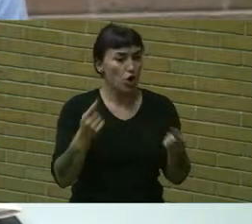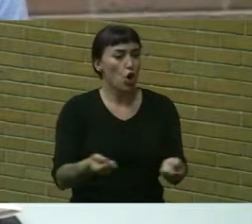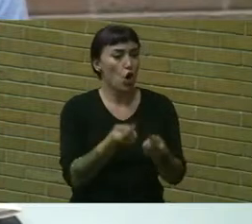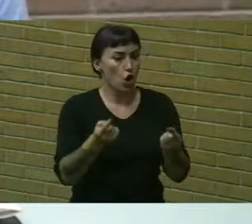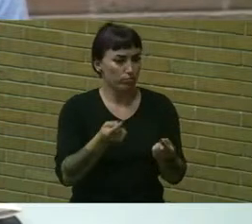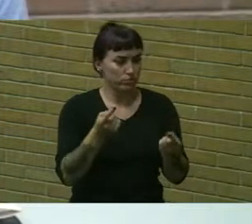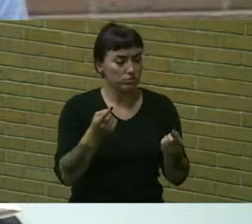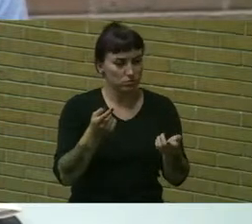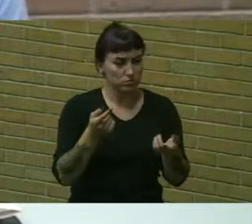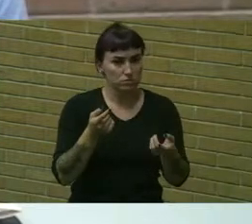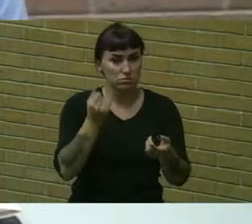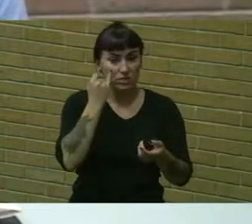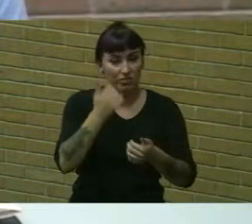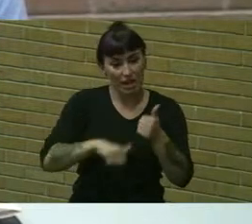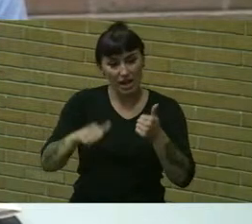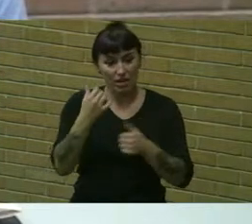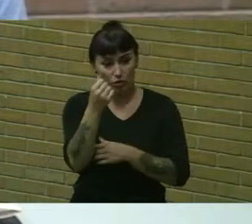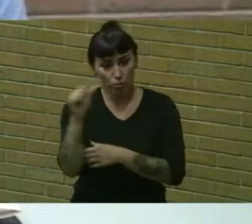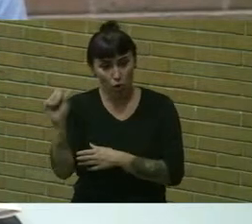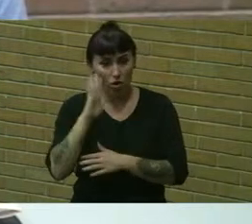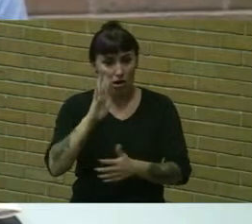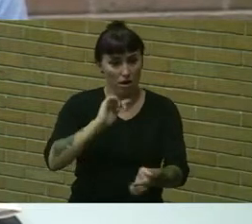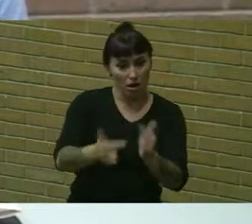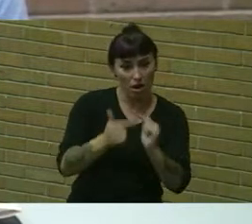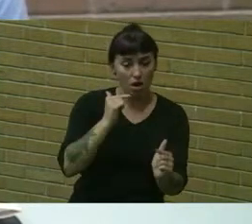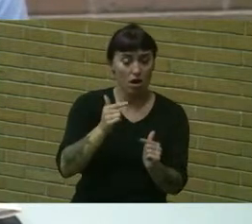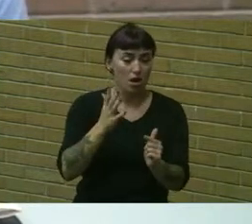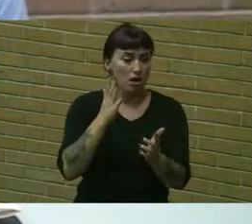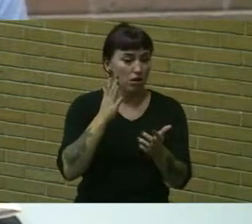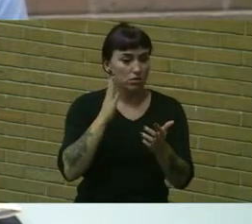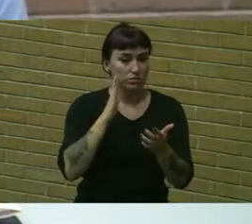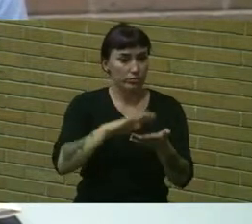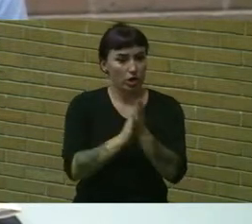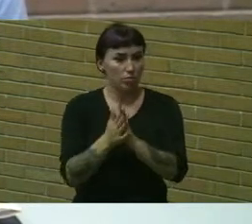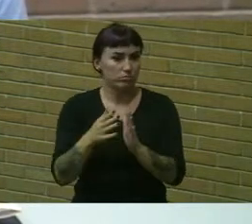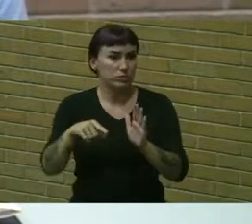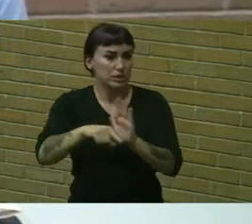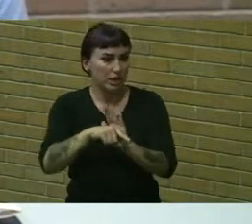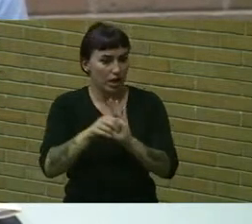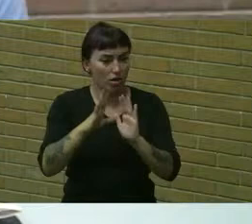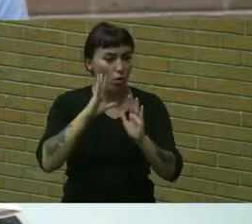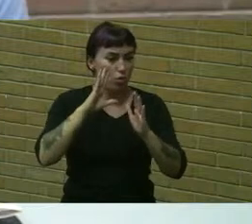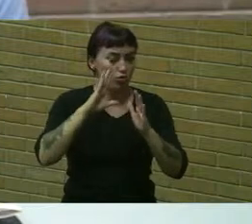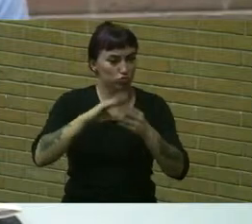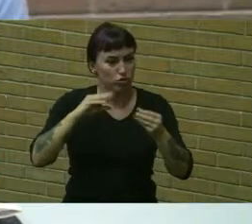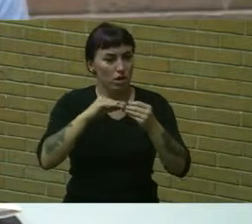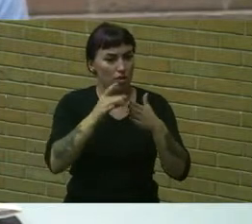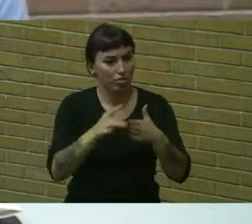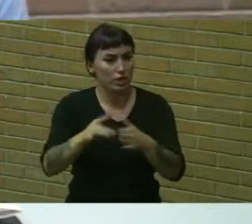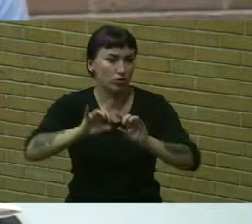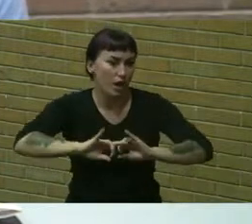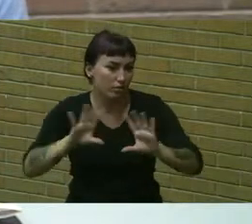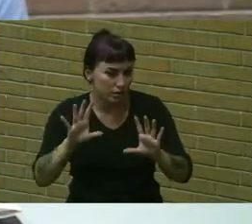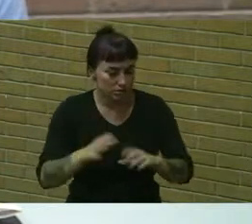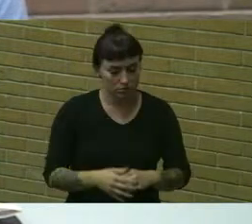way. Should any of the protest interaction will turn south and rhetoric will lead into